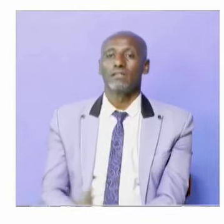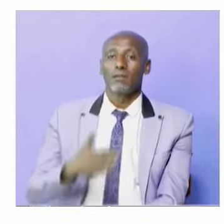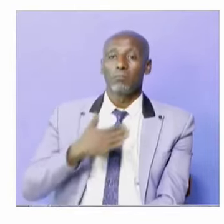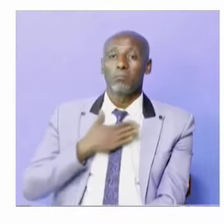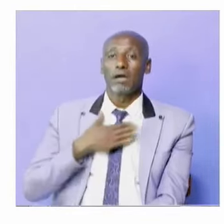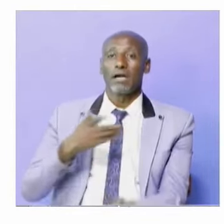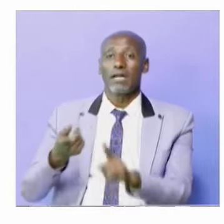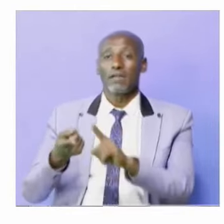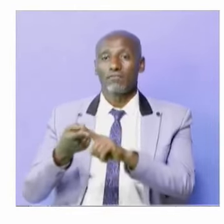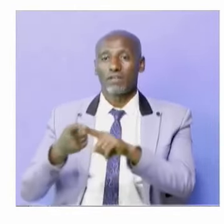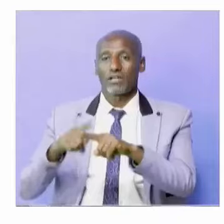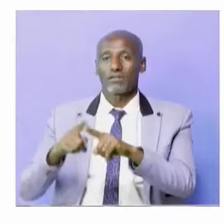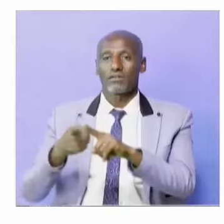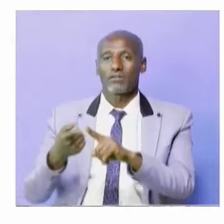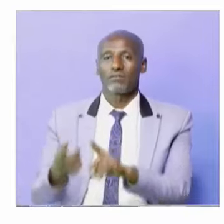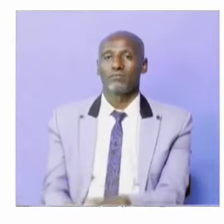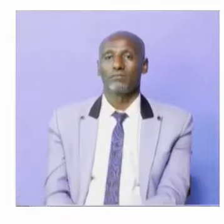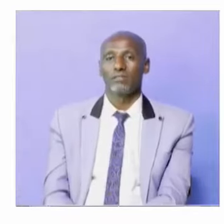my friend.